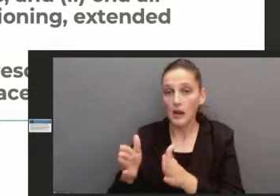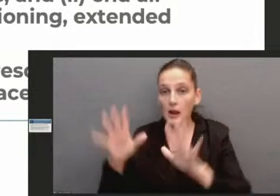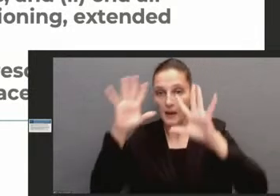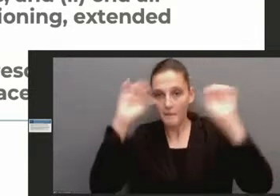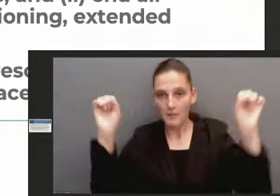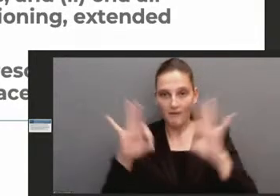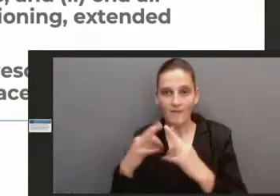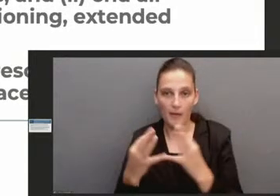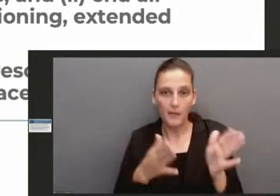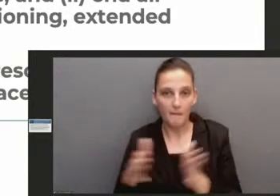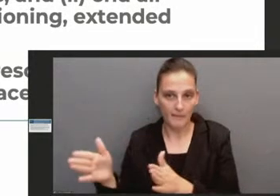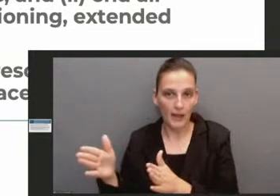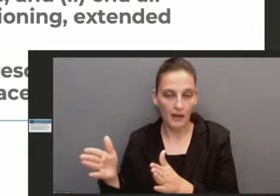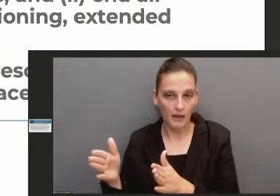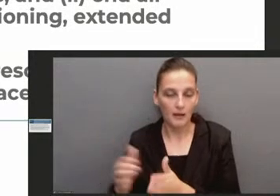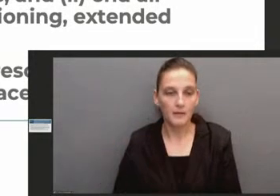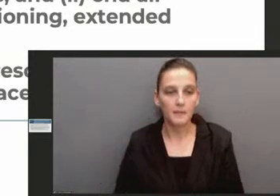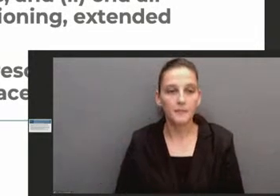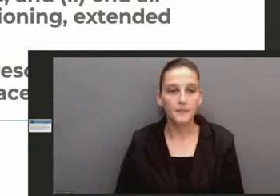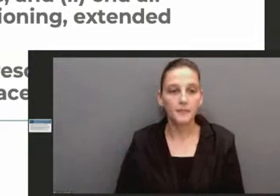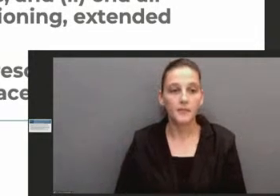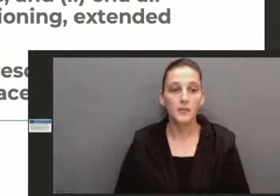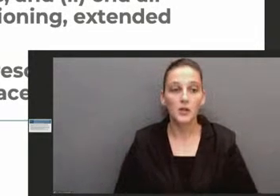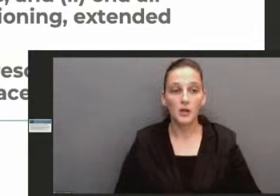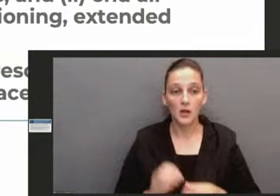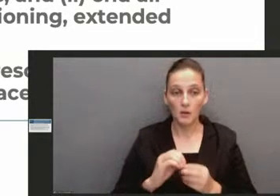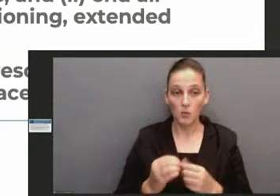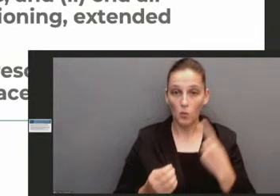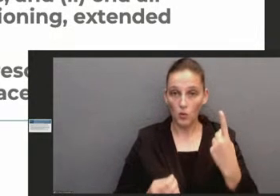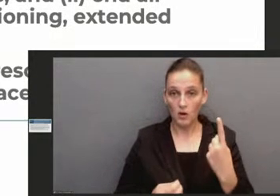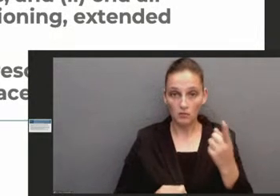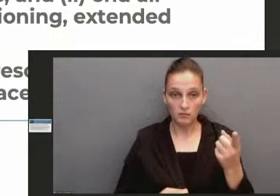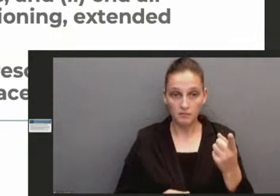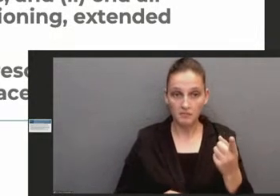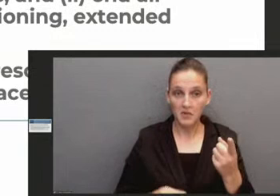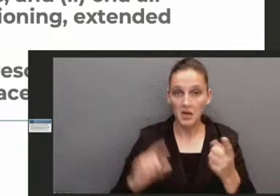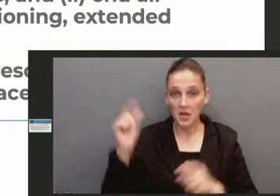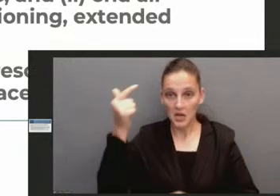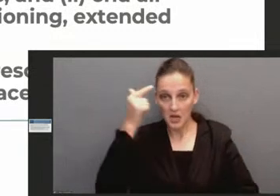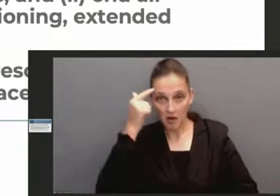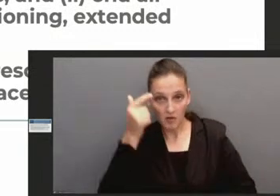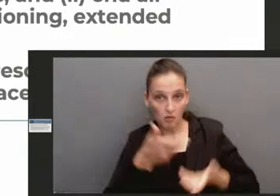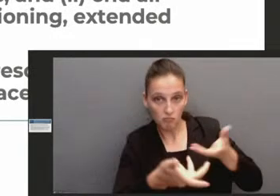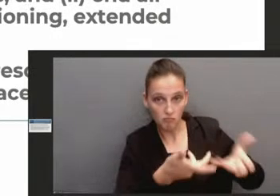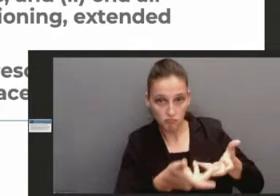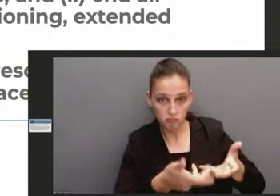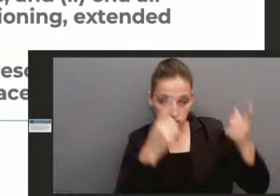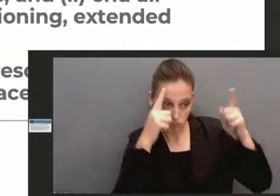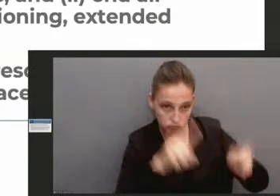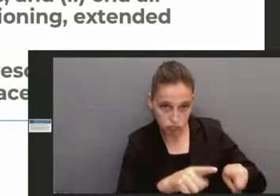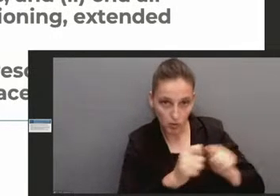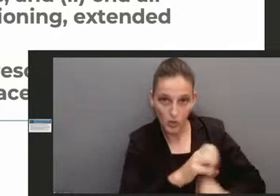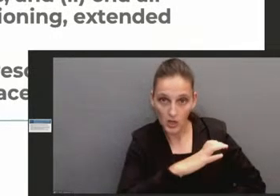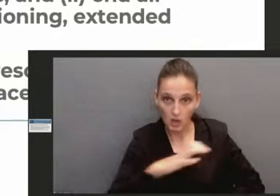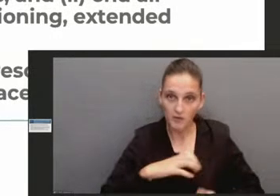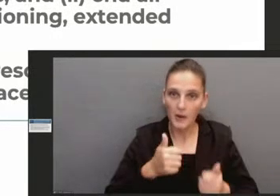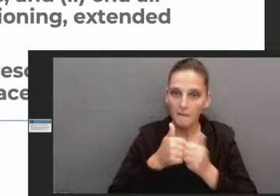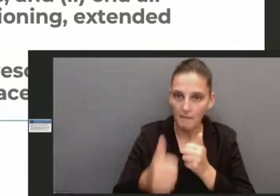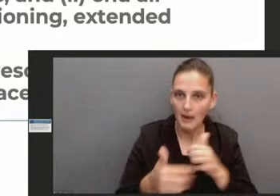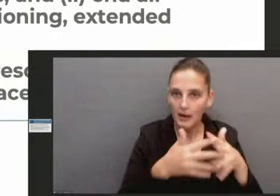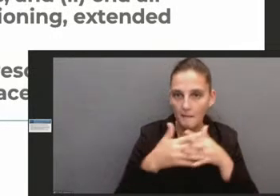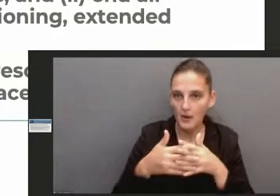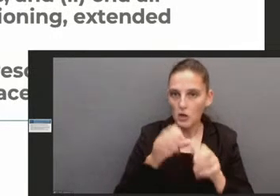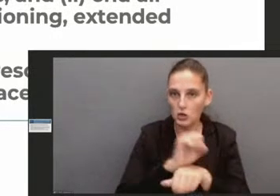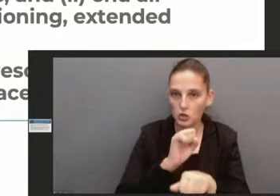Plan. And so our first recommendation is the government to work with Congress to pass the American Jobs Plan,